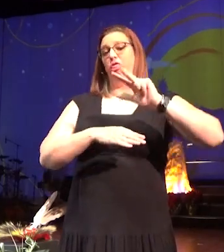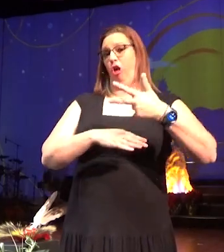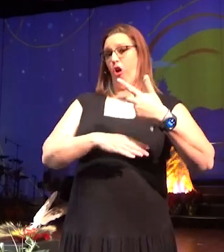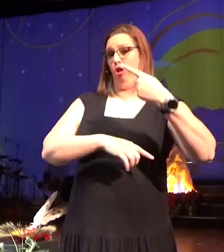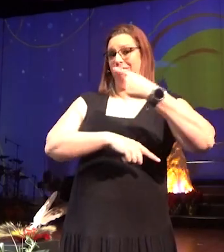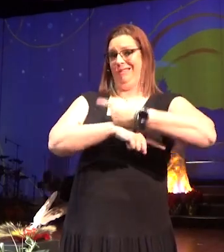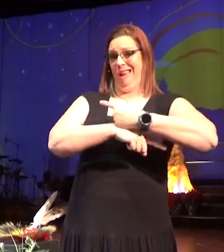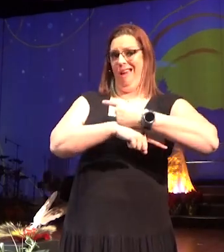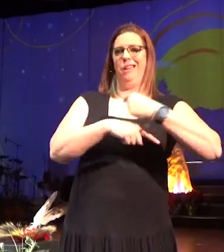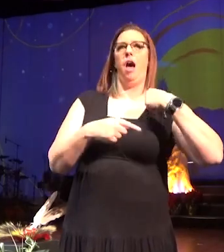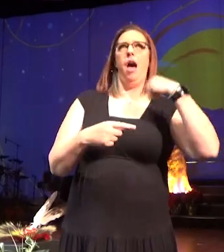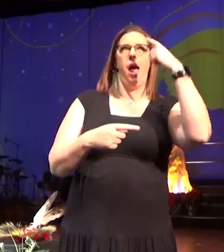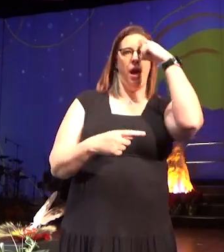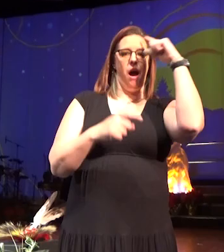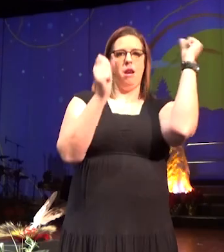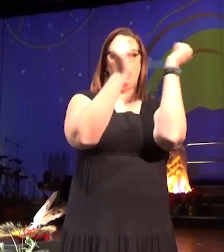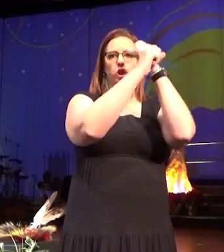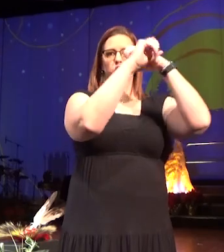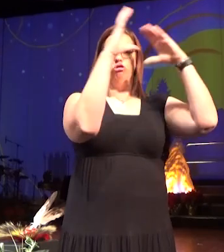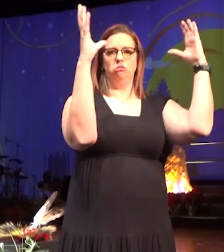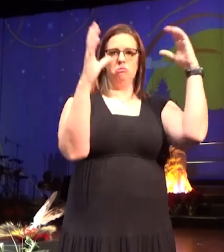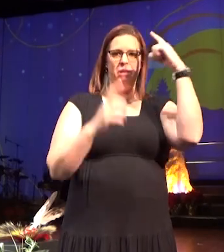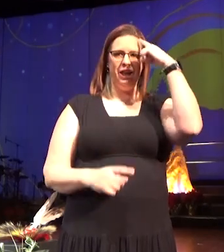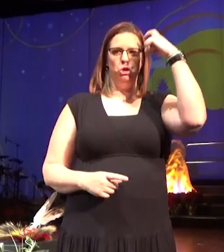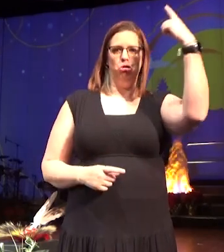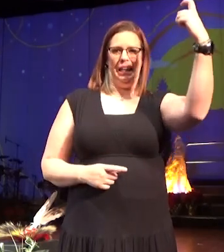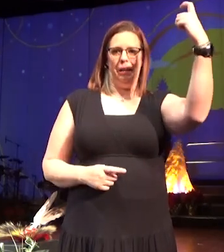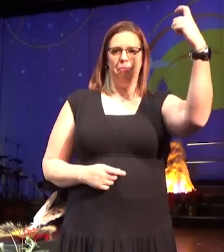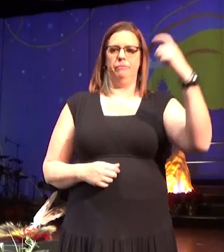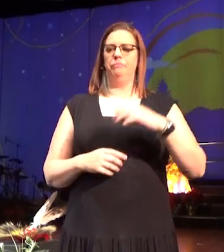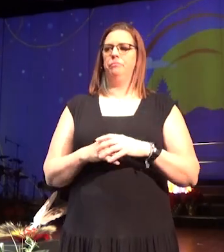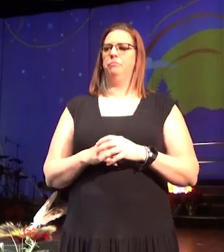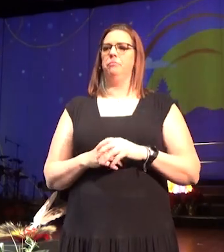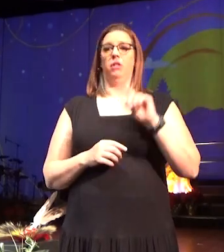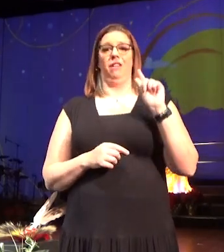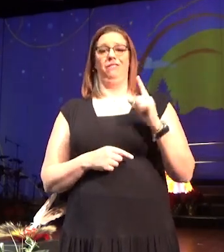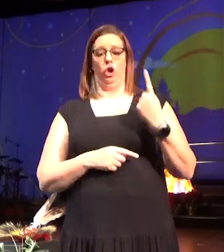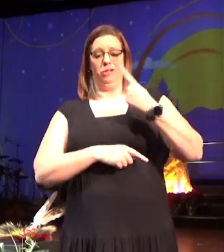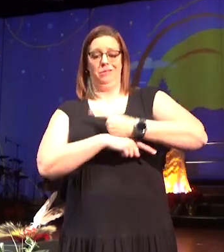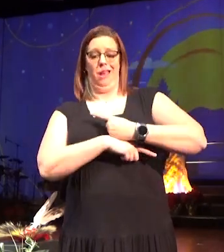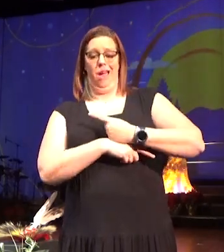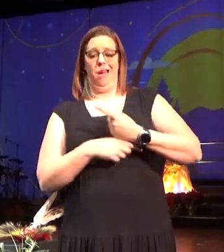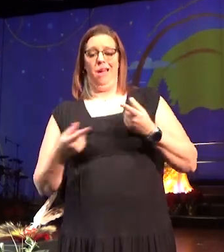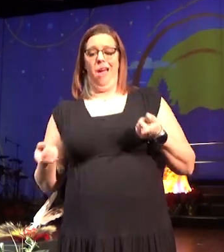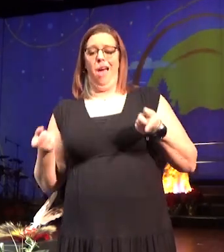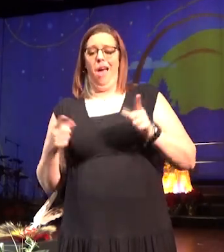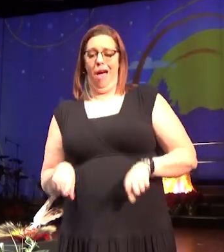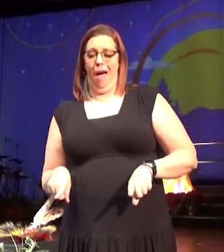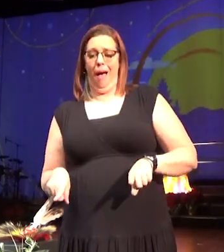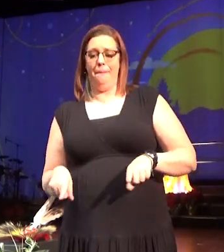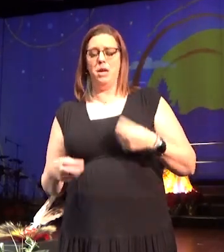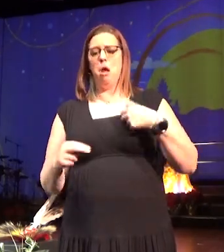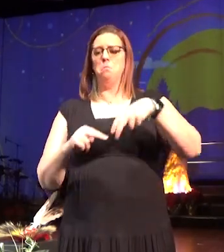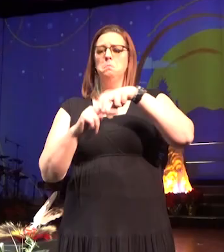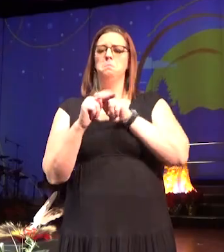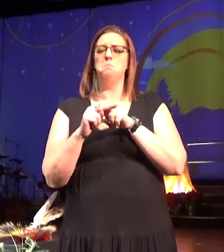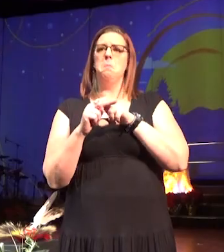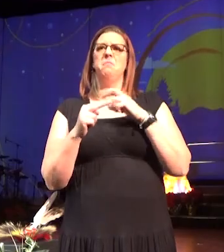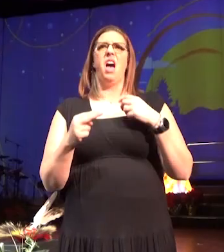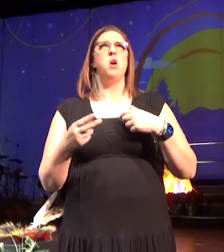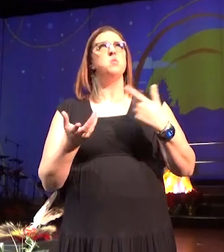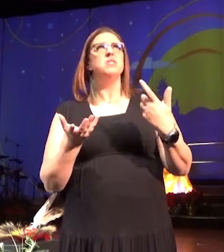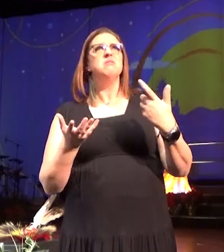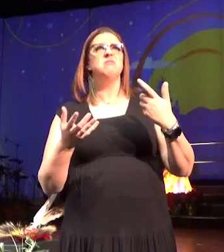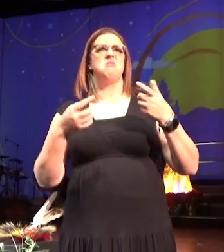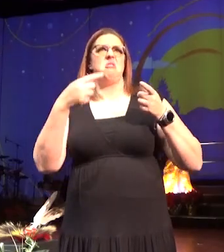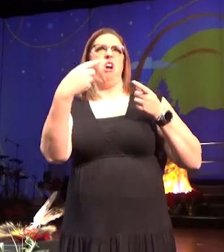to me. The first day that happened, I was sitting up there. And I started to argue and pout and get